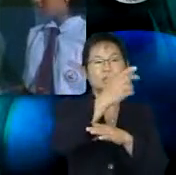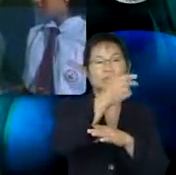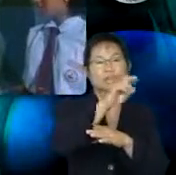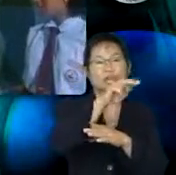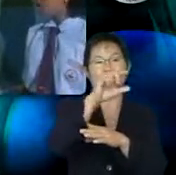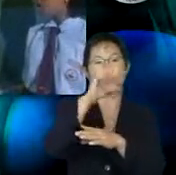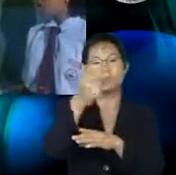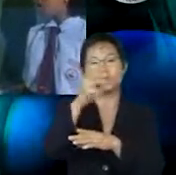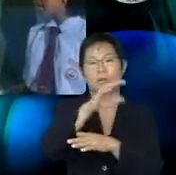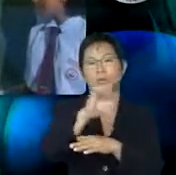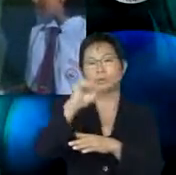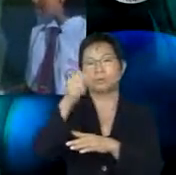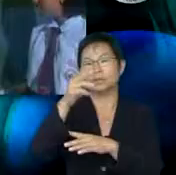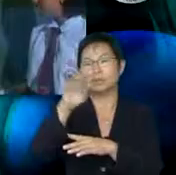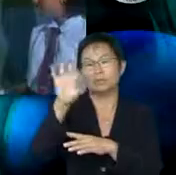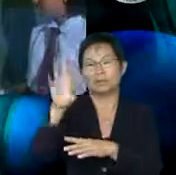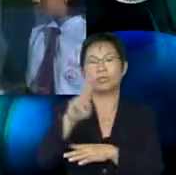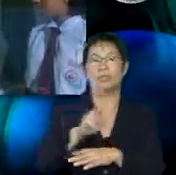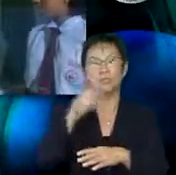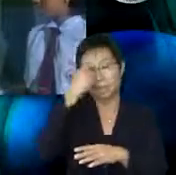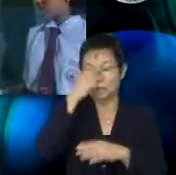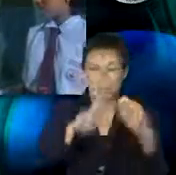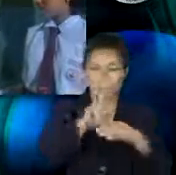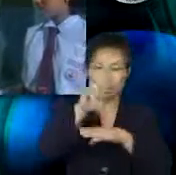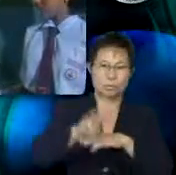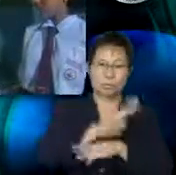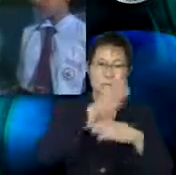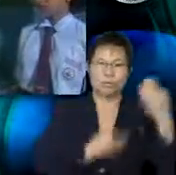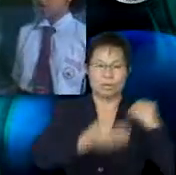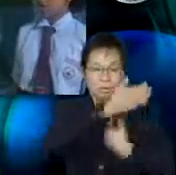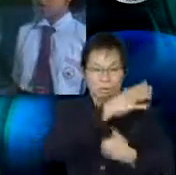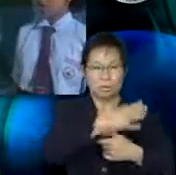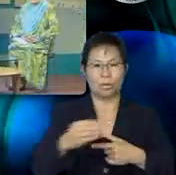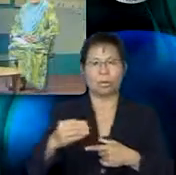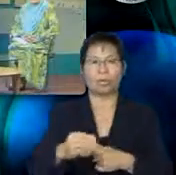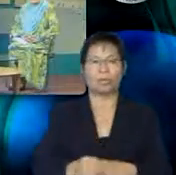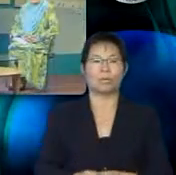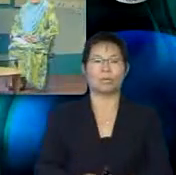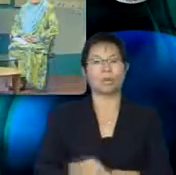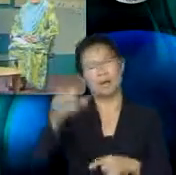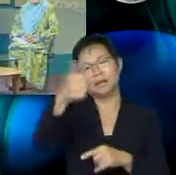sari or salwar kameez. On other days, people in Malaysia dress in casual clothes.